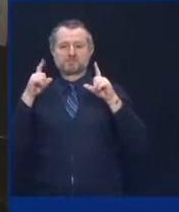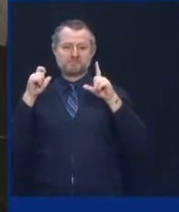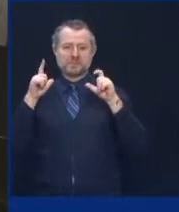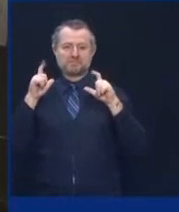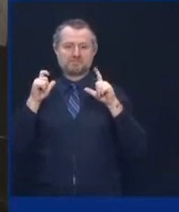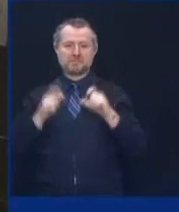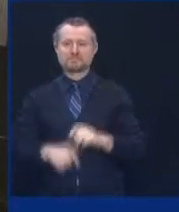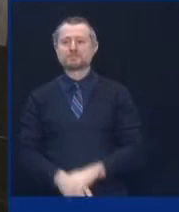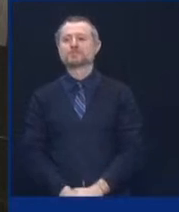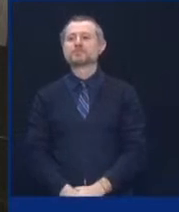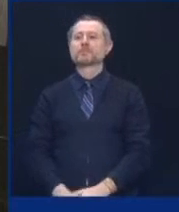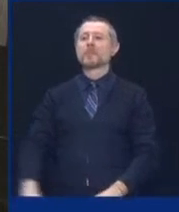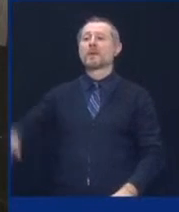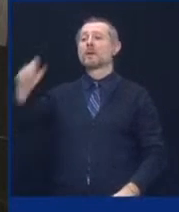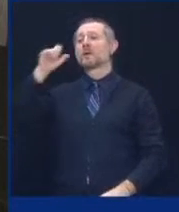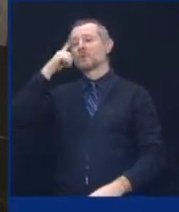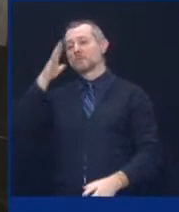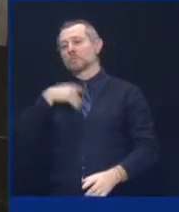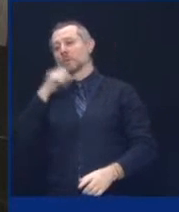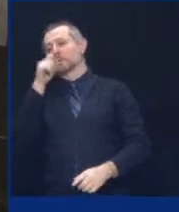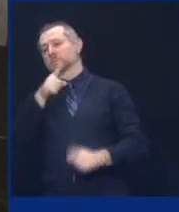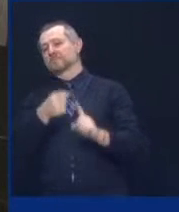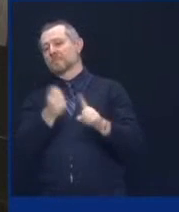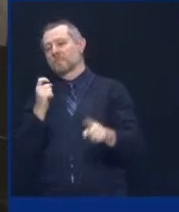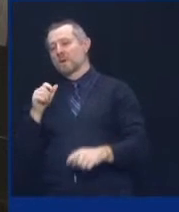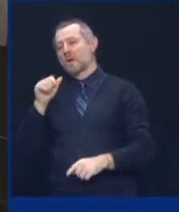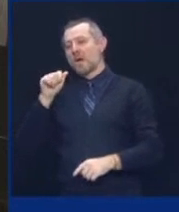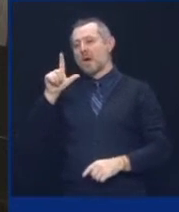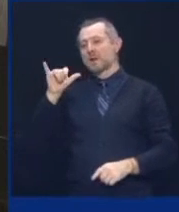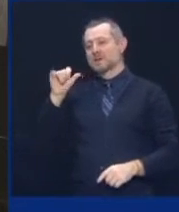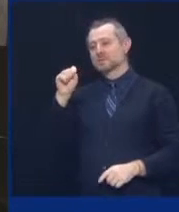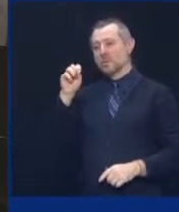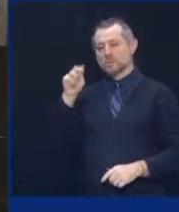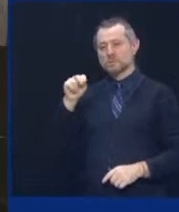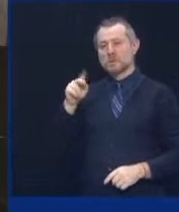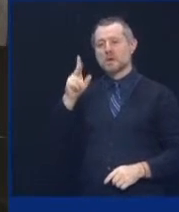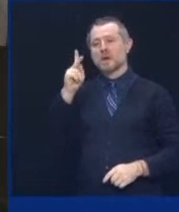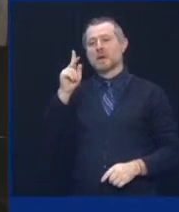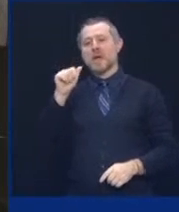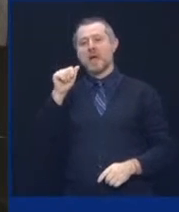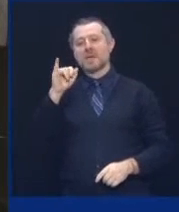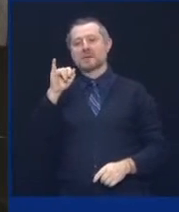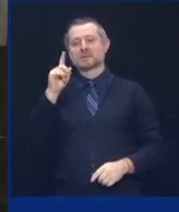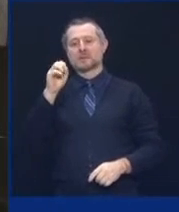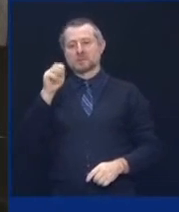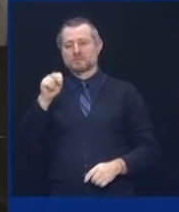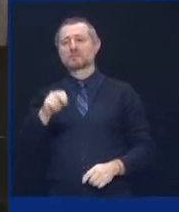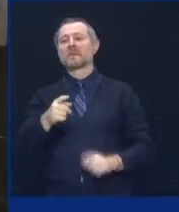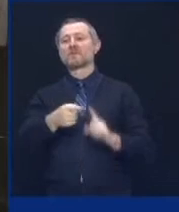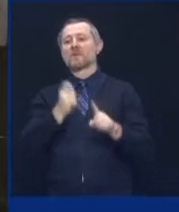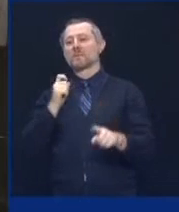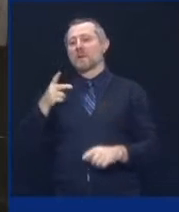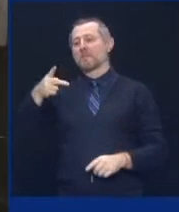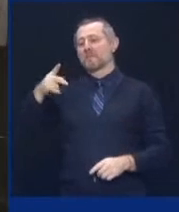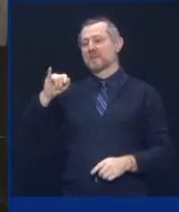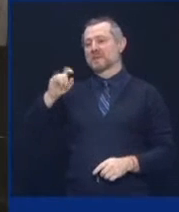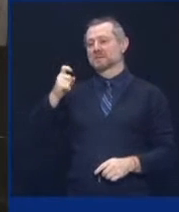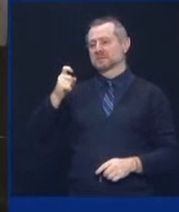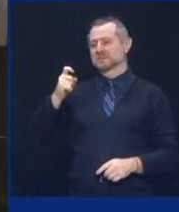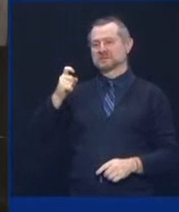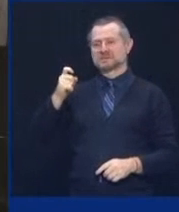Governor, your first question comes from Allison Caden at Pix 11 News. Allison, your line is now open. Please unmute your microphone.